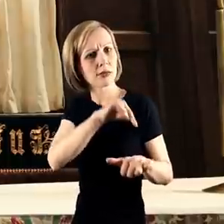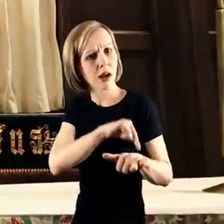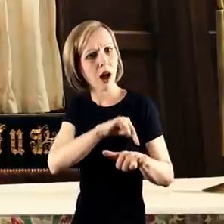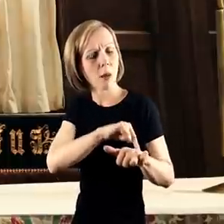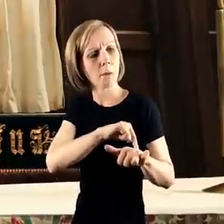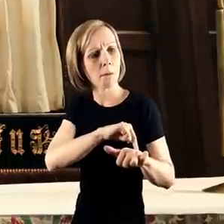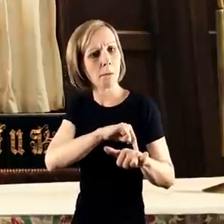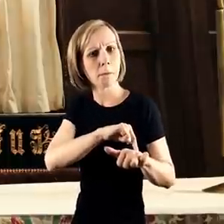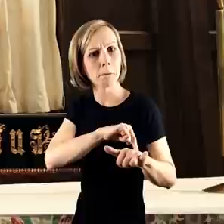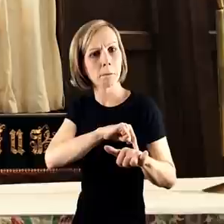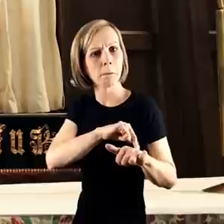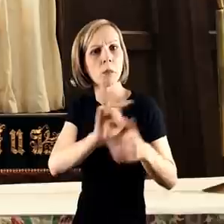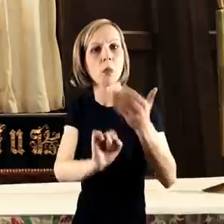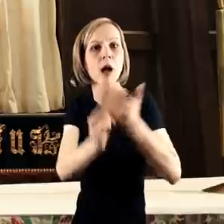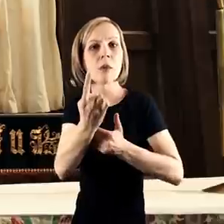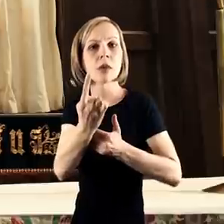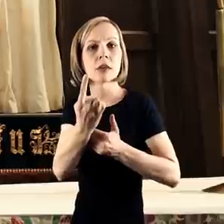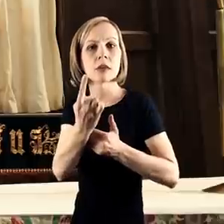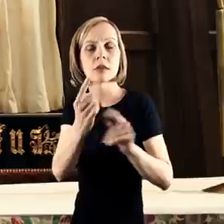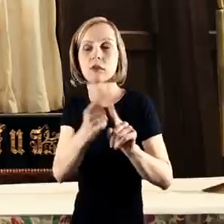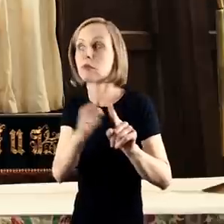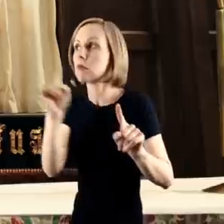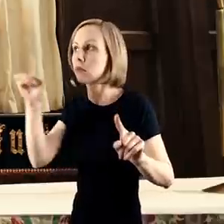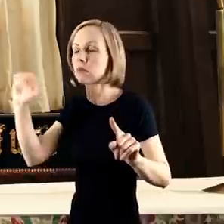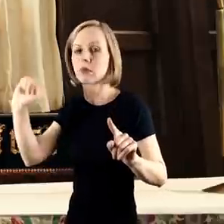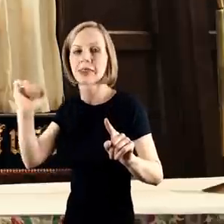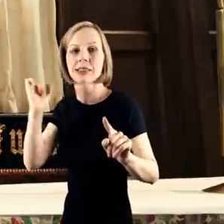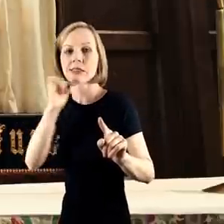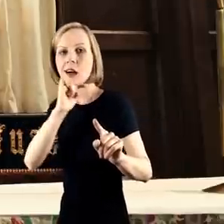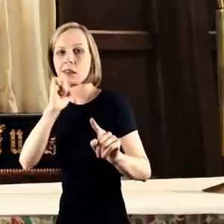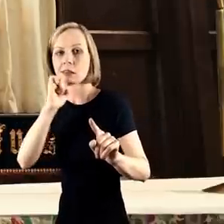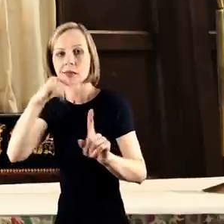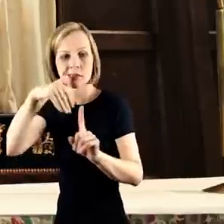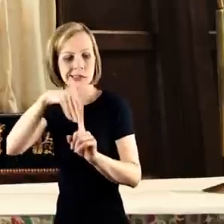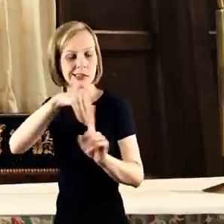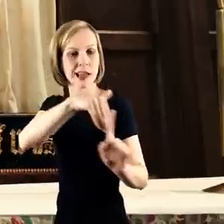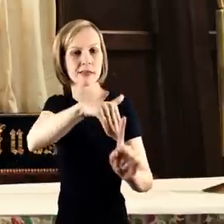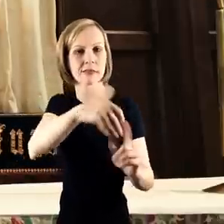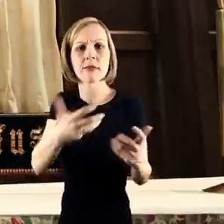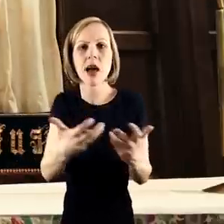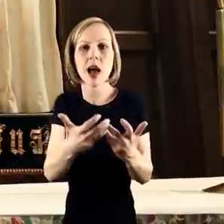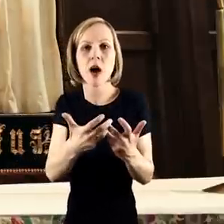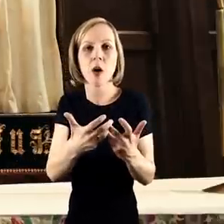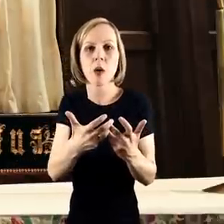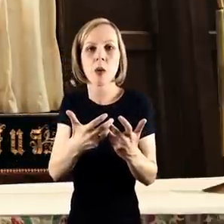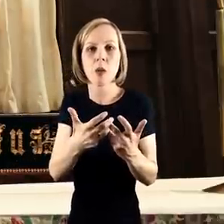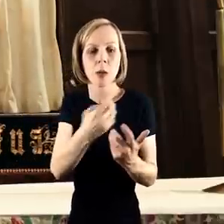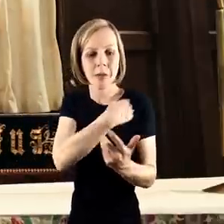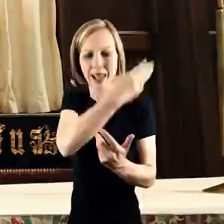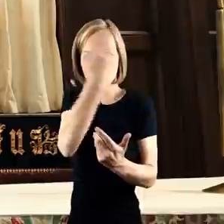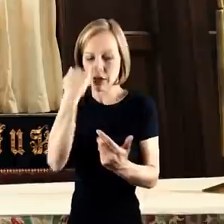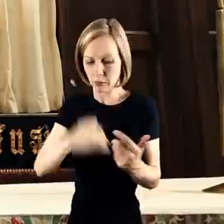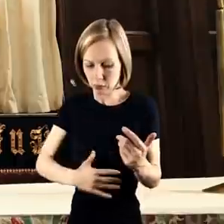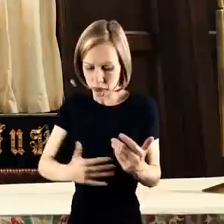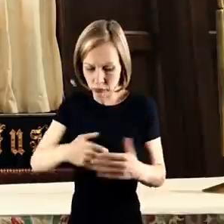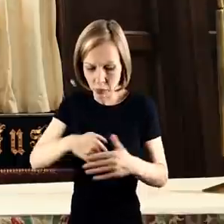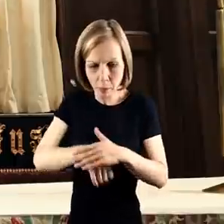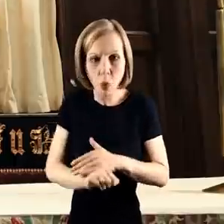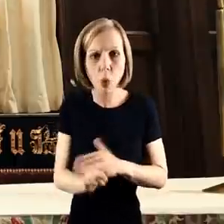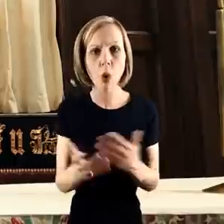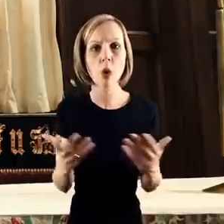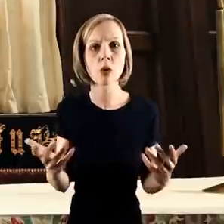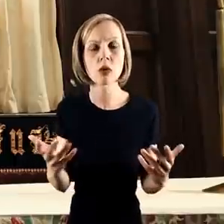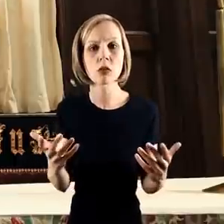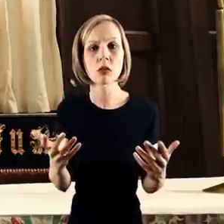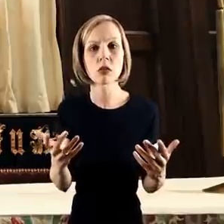Son, born of a woman, born under the law, in order to redeem those who were under the law, so that we